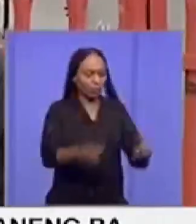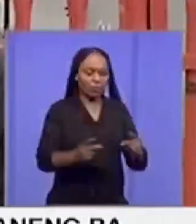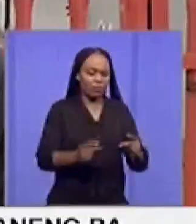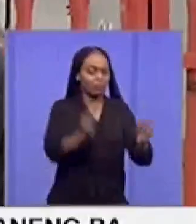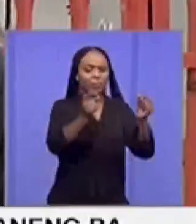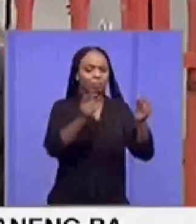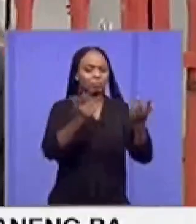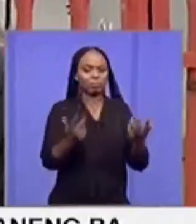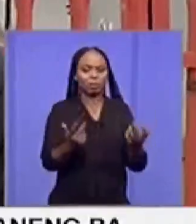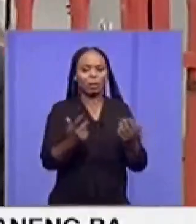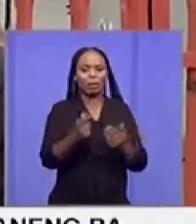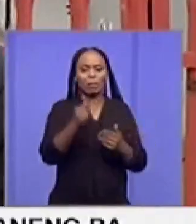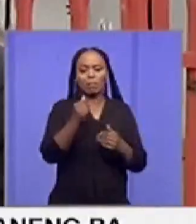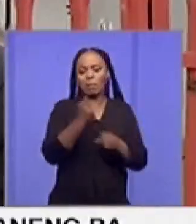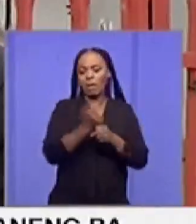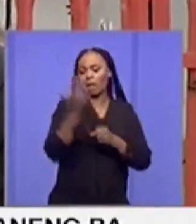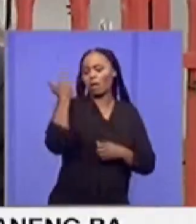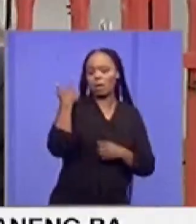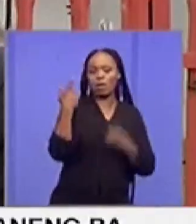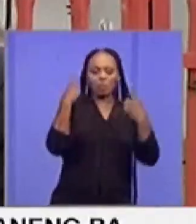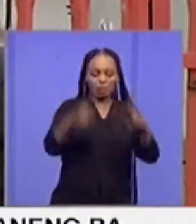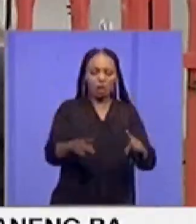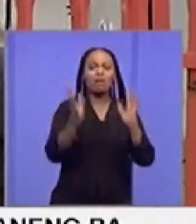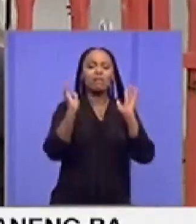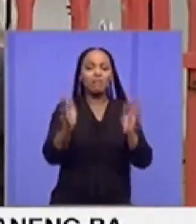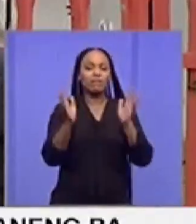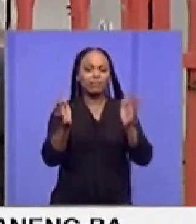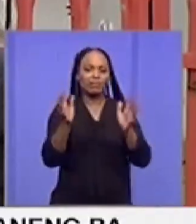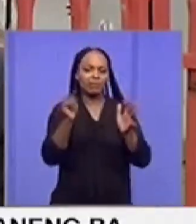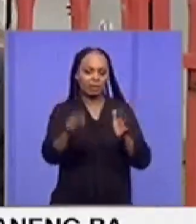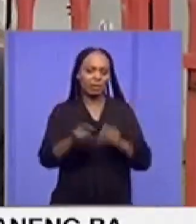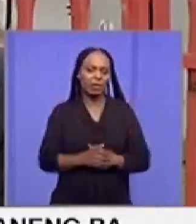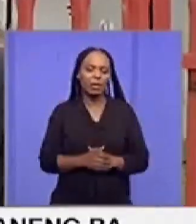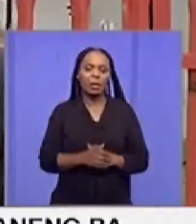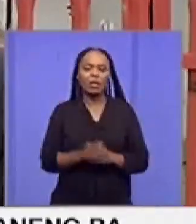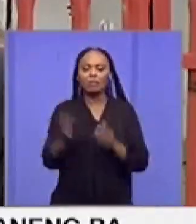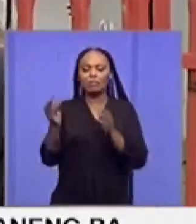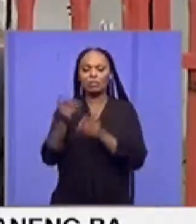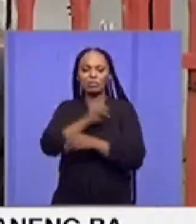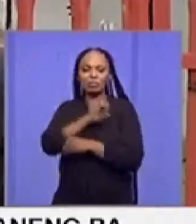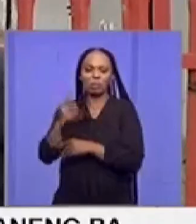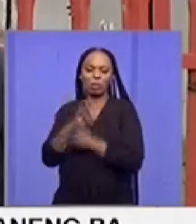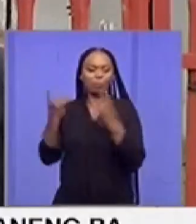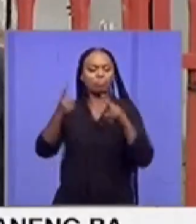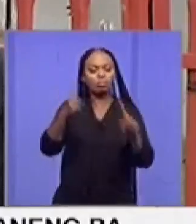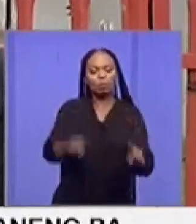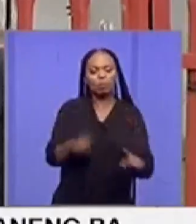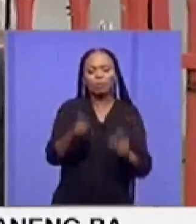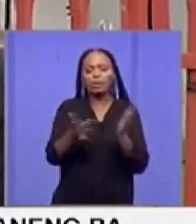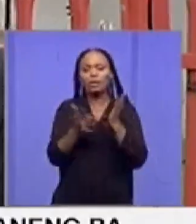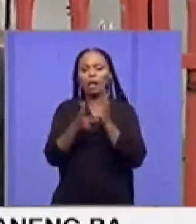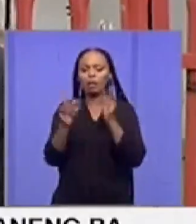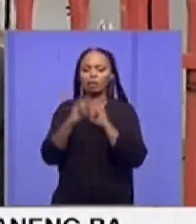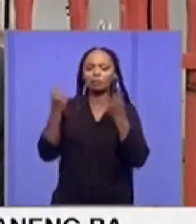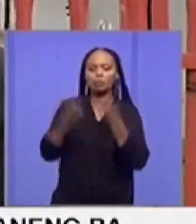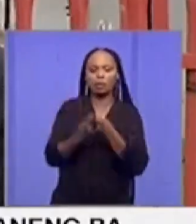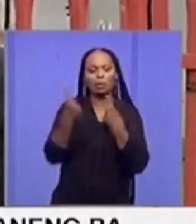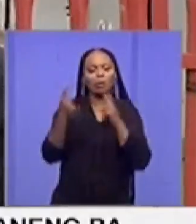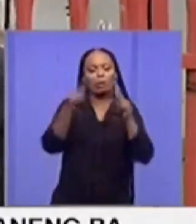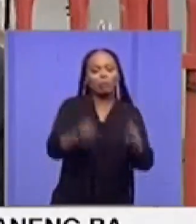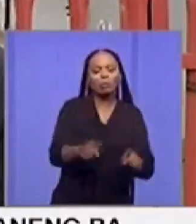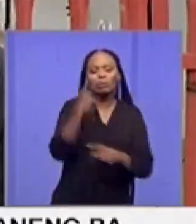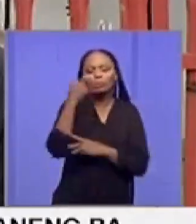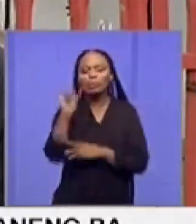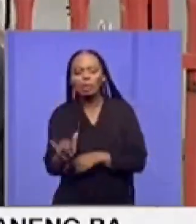re tlile mo ngwago fetileng ile ba dire ka rena ba tlile ba dia diteko ka moka ba lekola ba dia ka moka